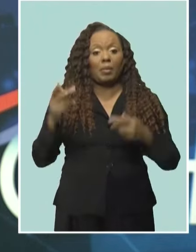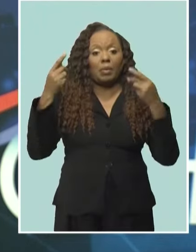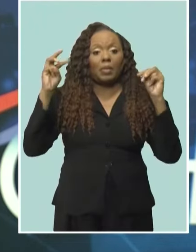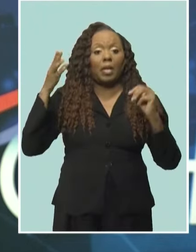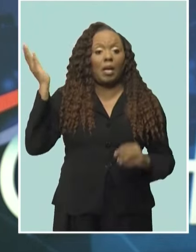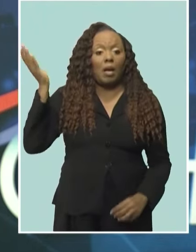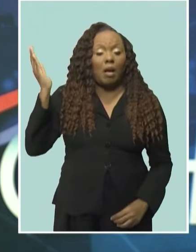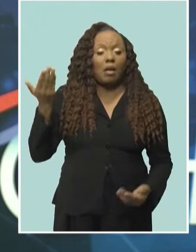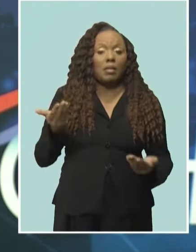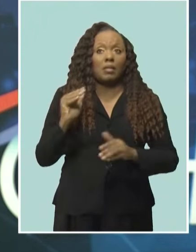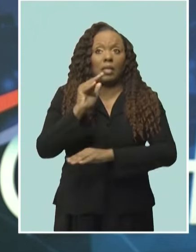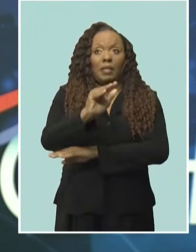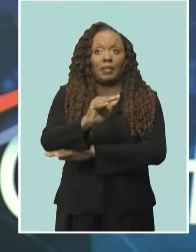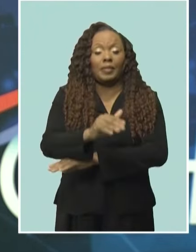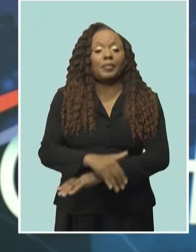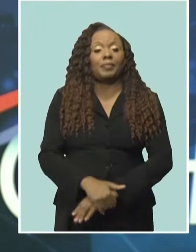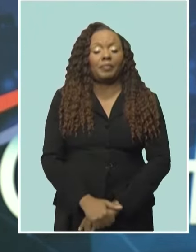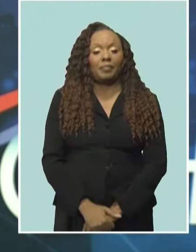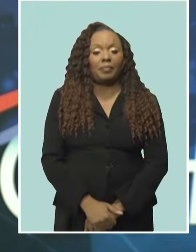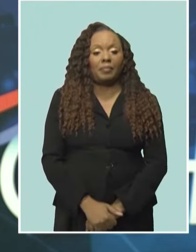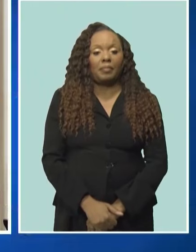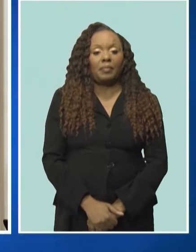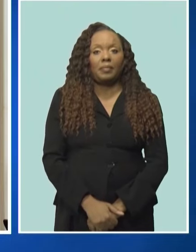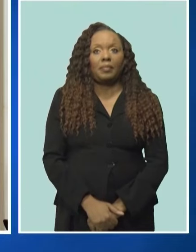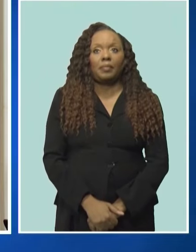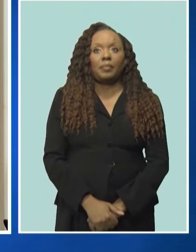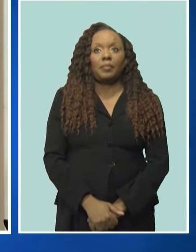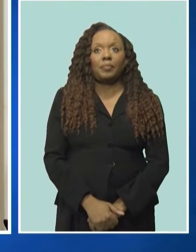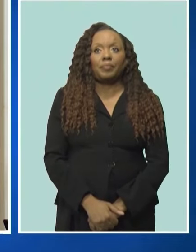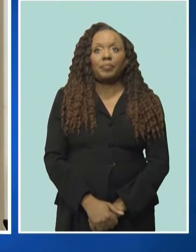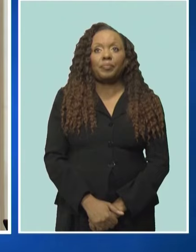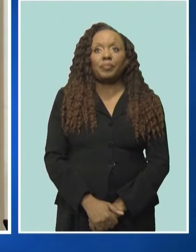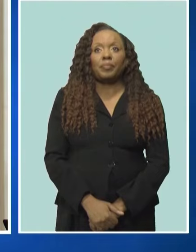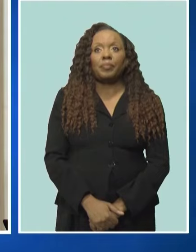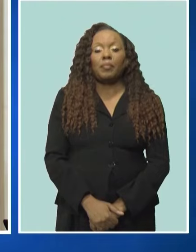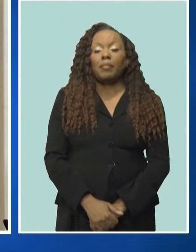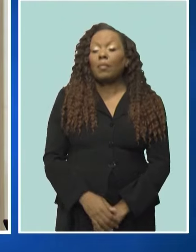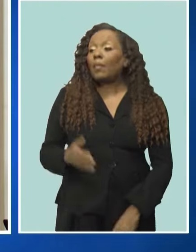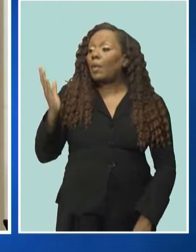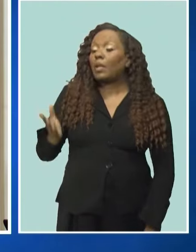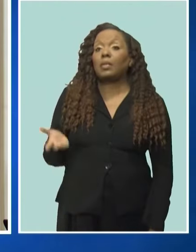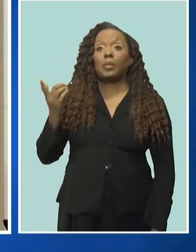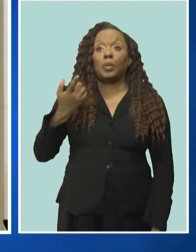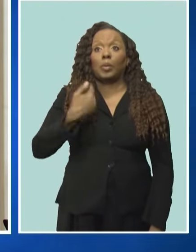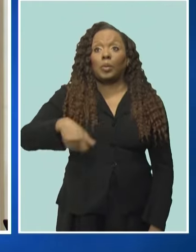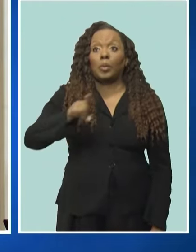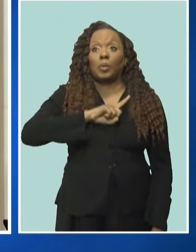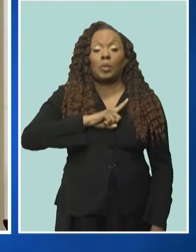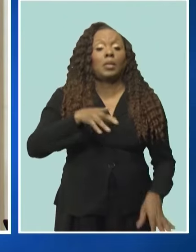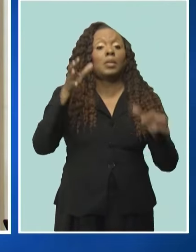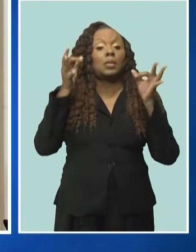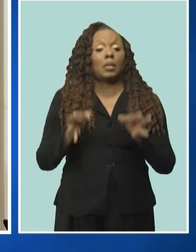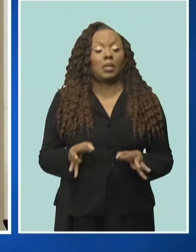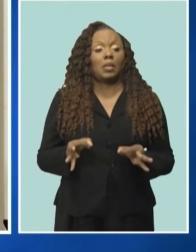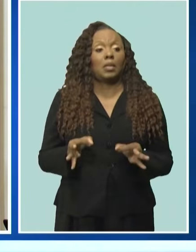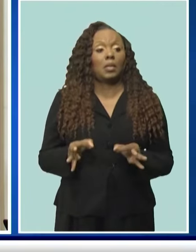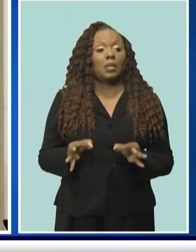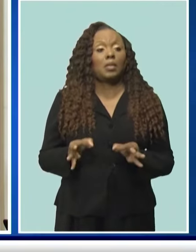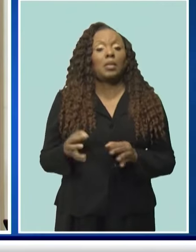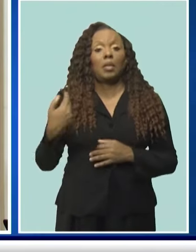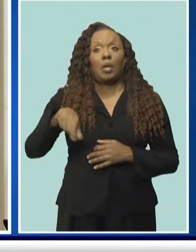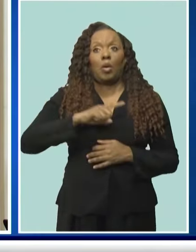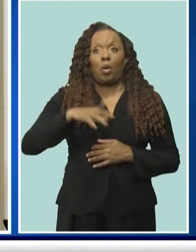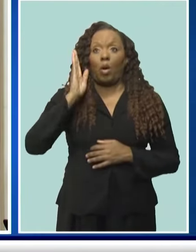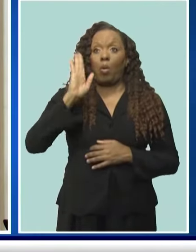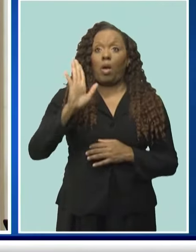press conference this afternoon. We have determined that in short order, we are prepared to bring amendments